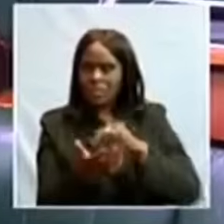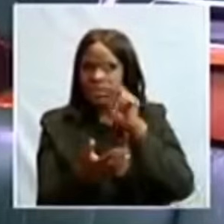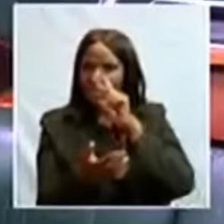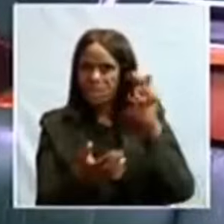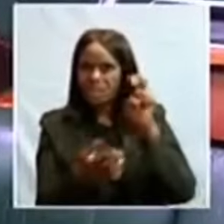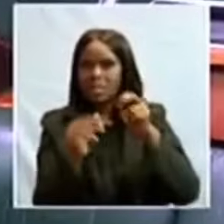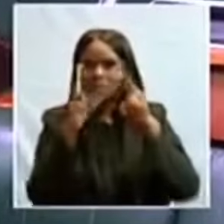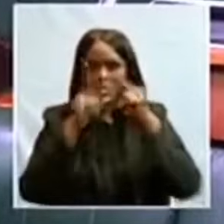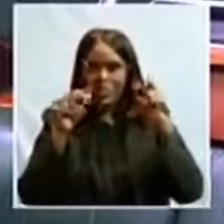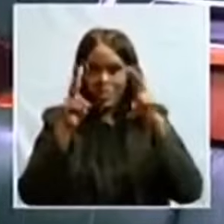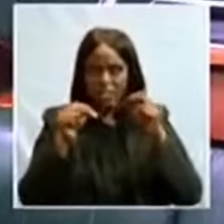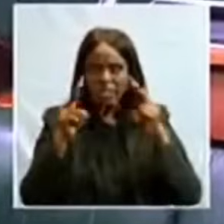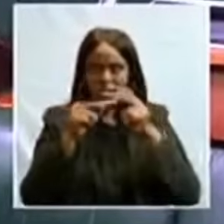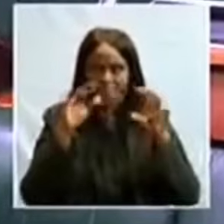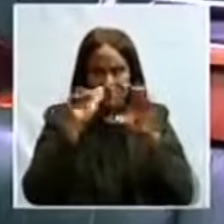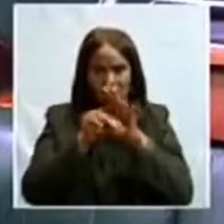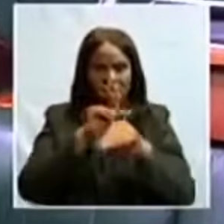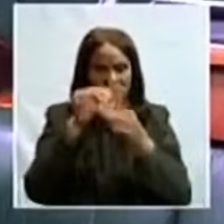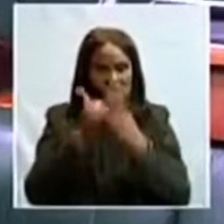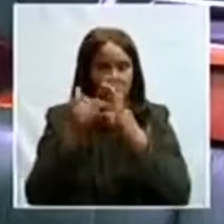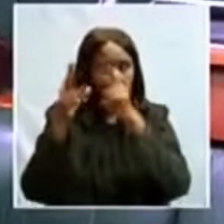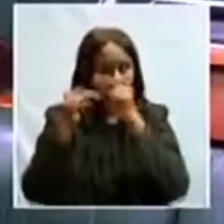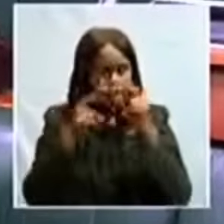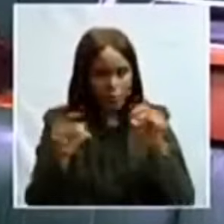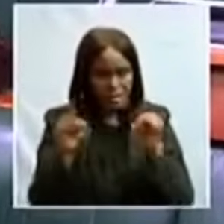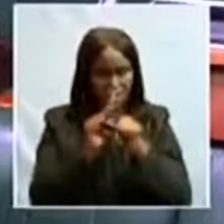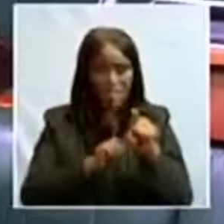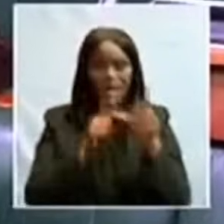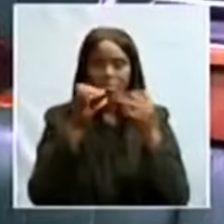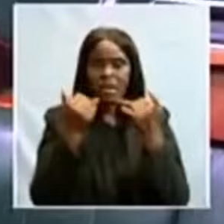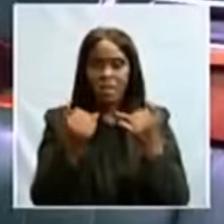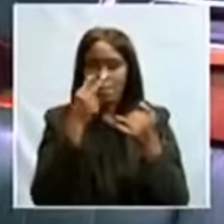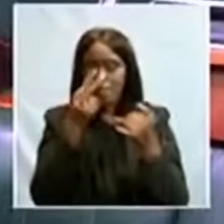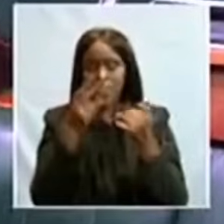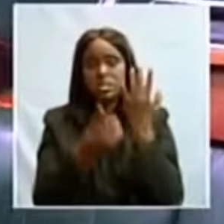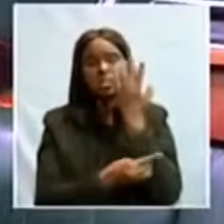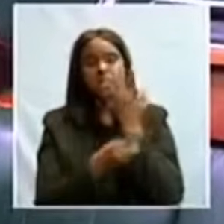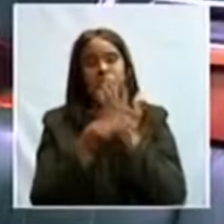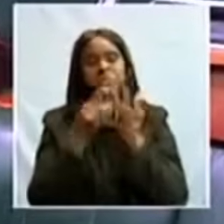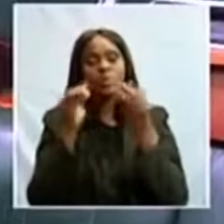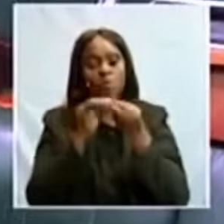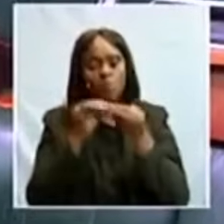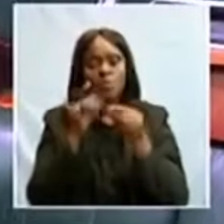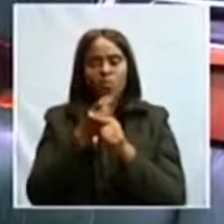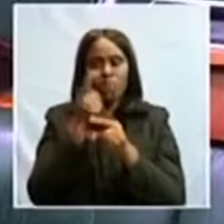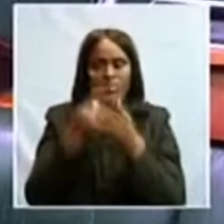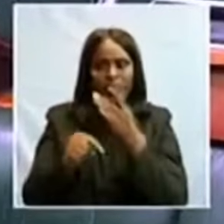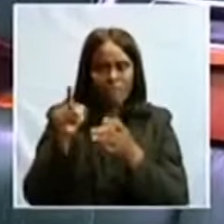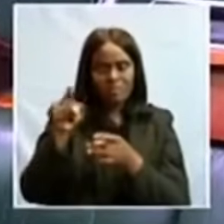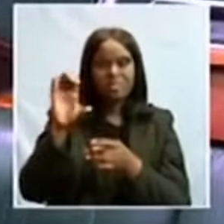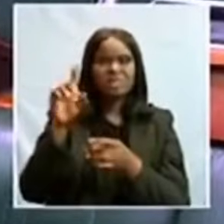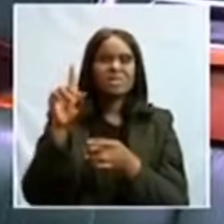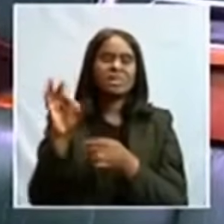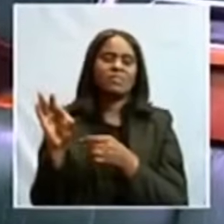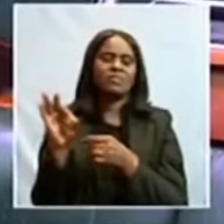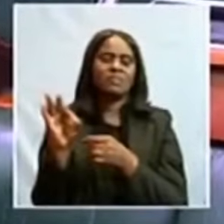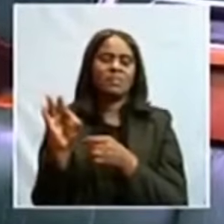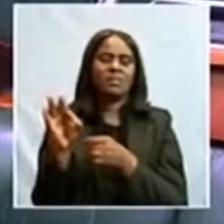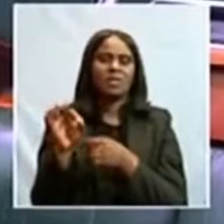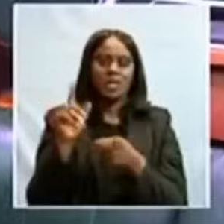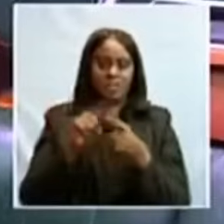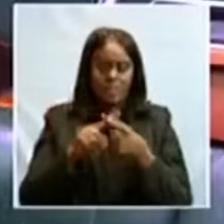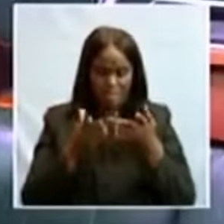1,200 villages. In all these villages, they want to see development from CDF.